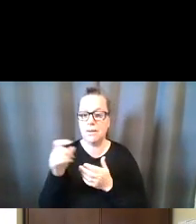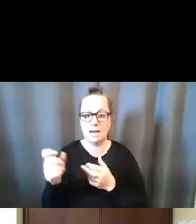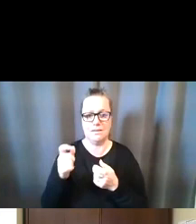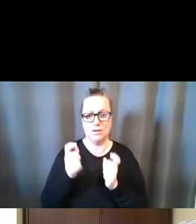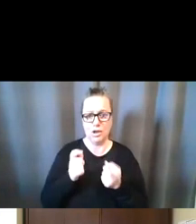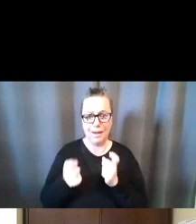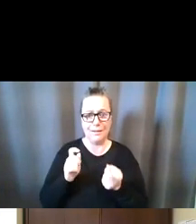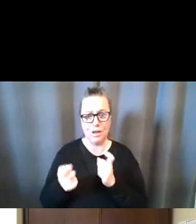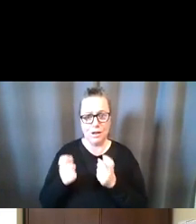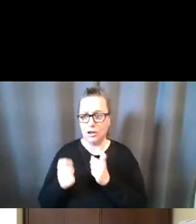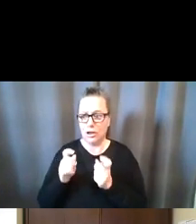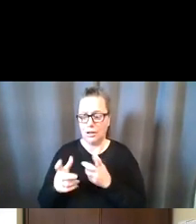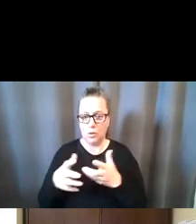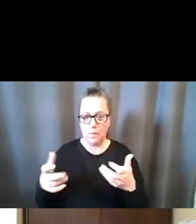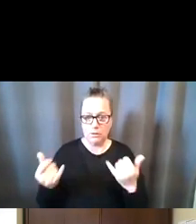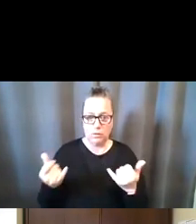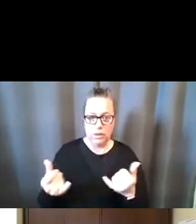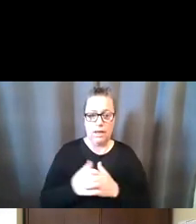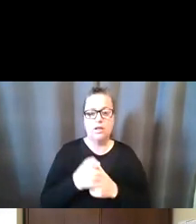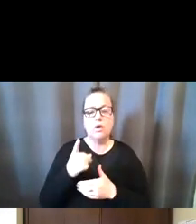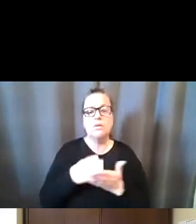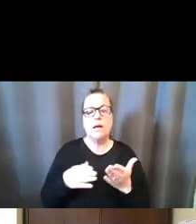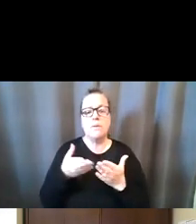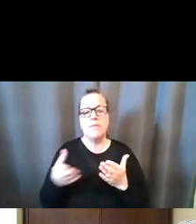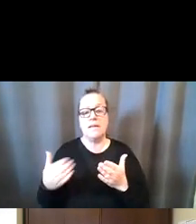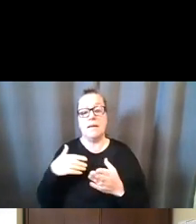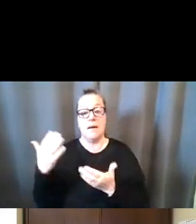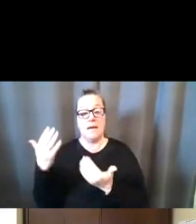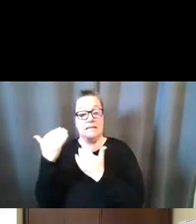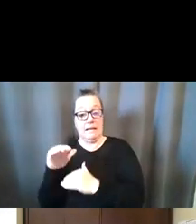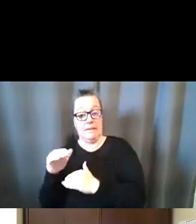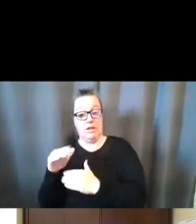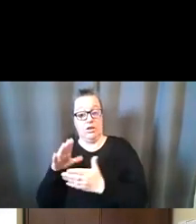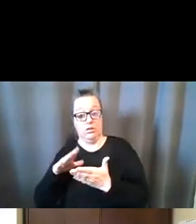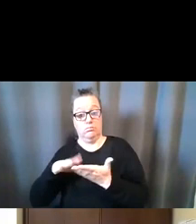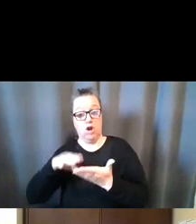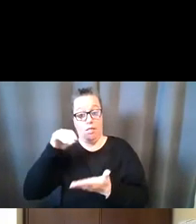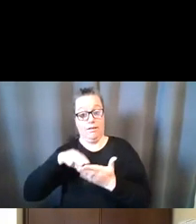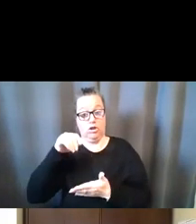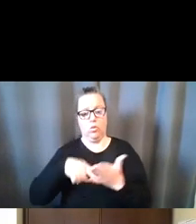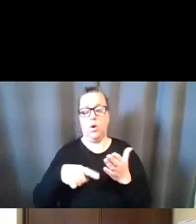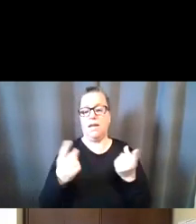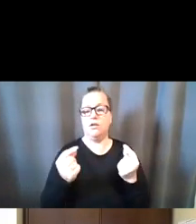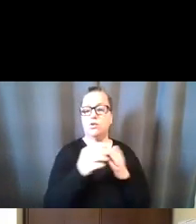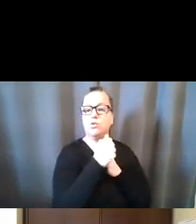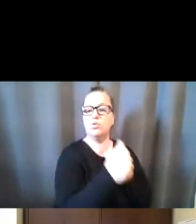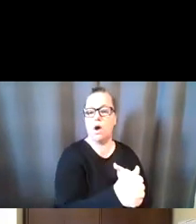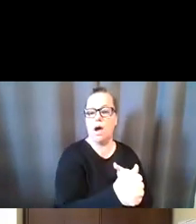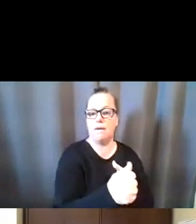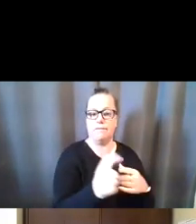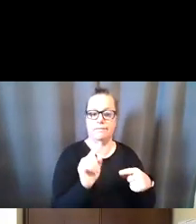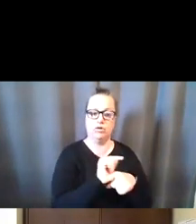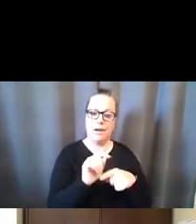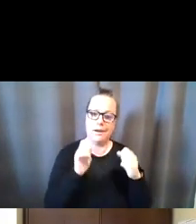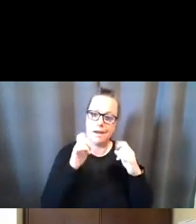of change today. So those are some of the things that might inhibit knowledge. What might you do to drive knowledge? Training,